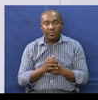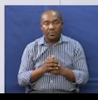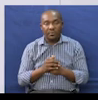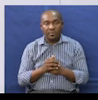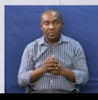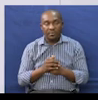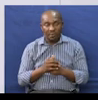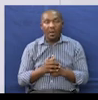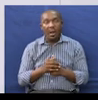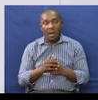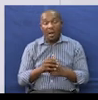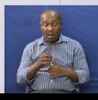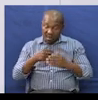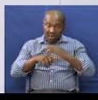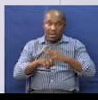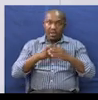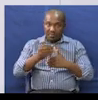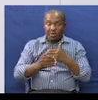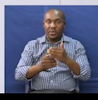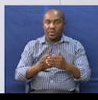of economic production.